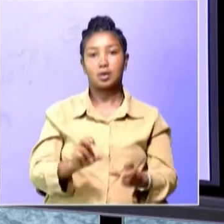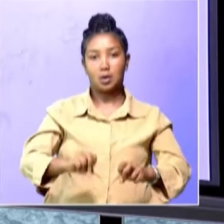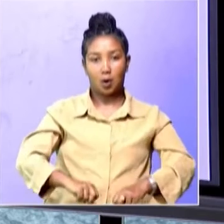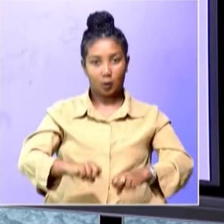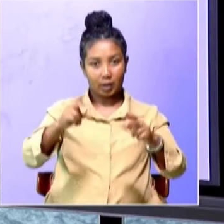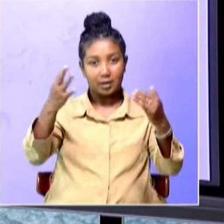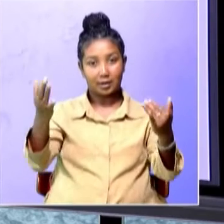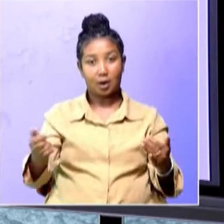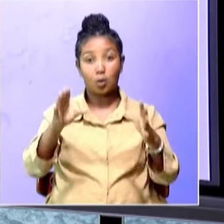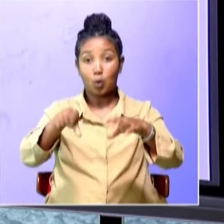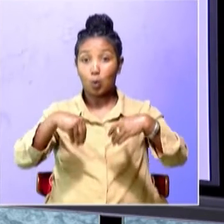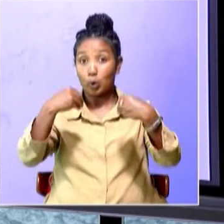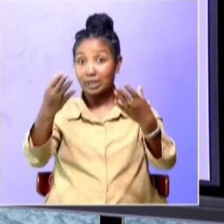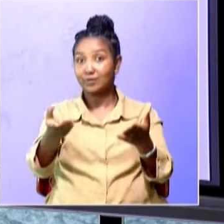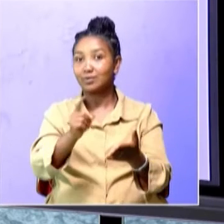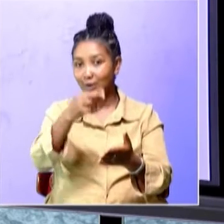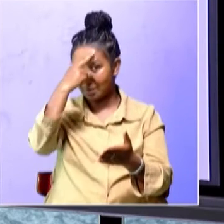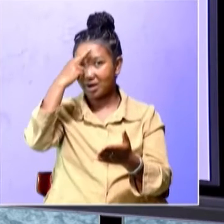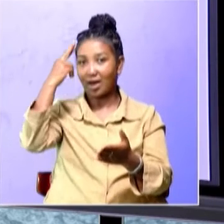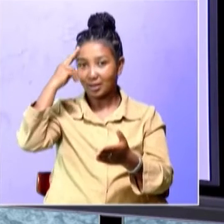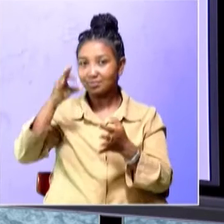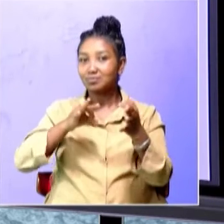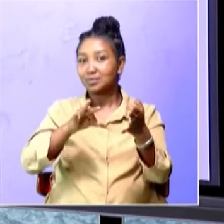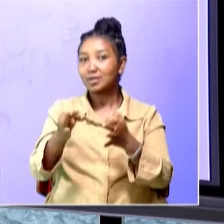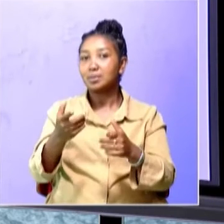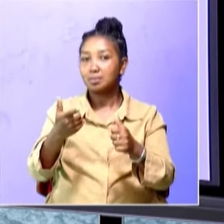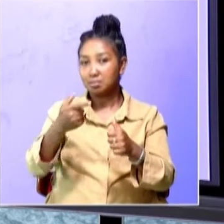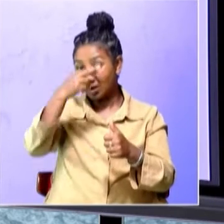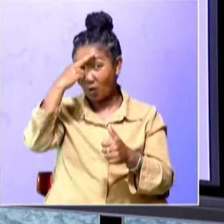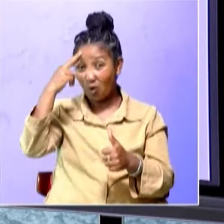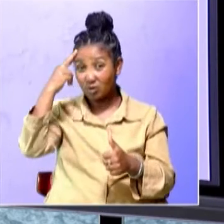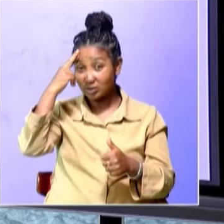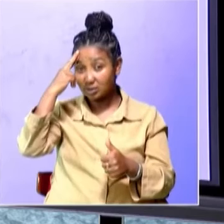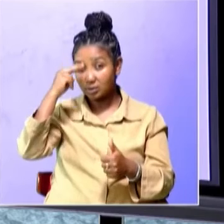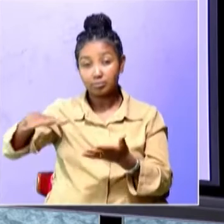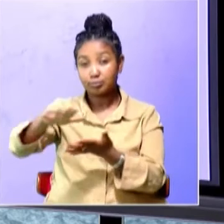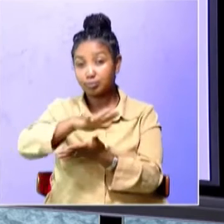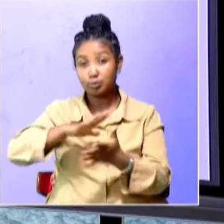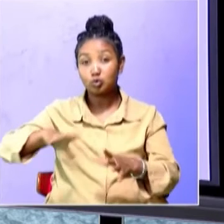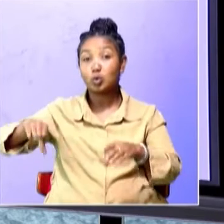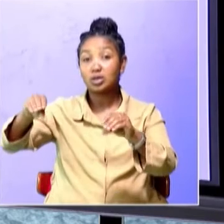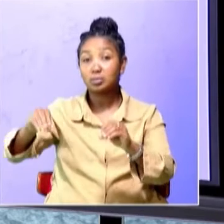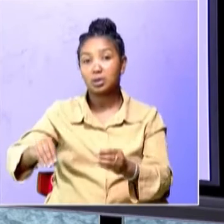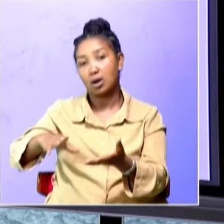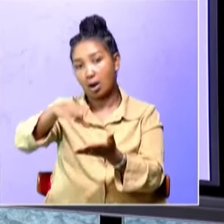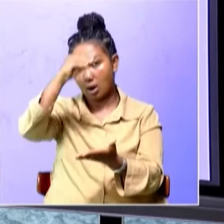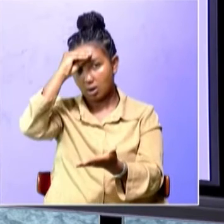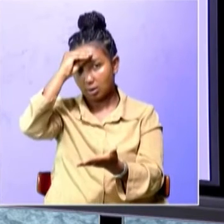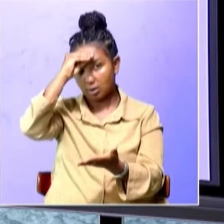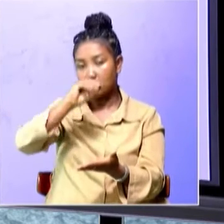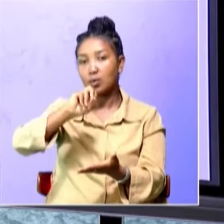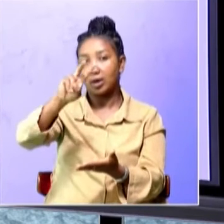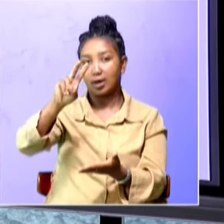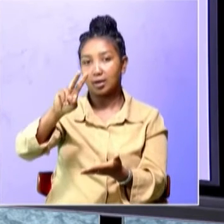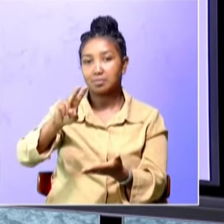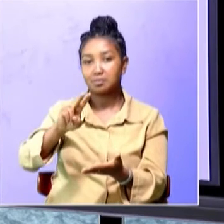Okay, now we give our what? Our explanation. What do we say? Because they distract students from learning. All right.